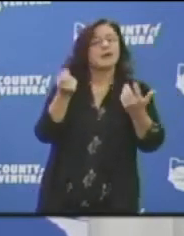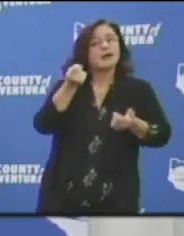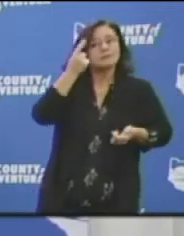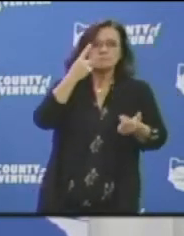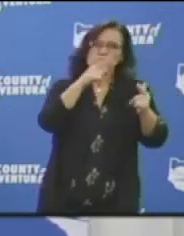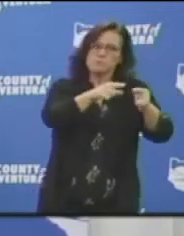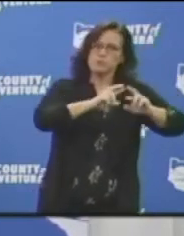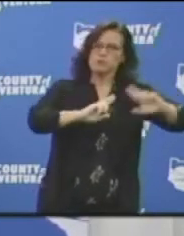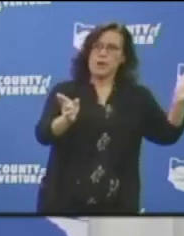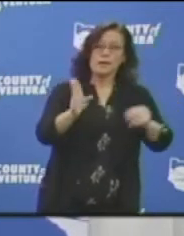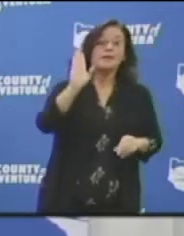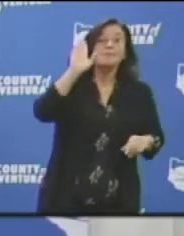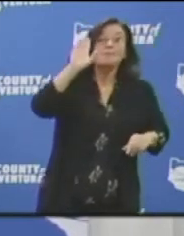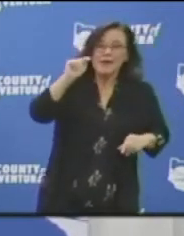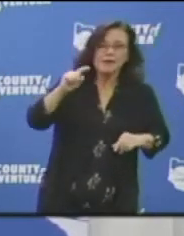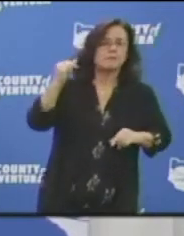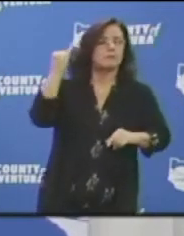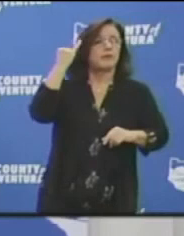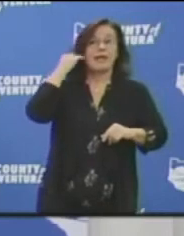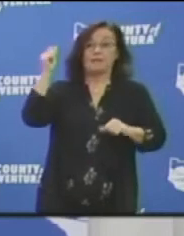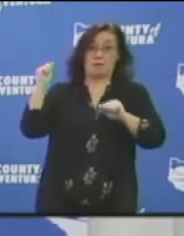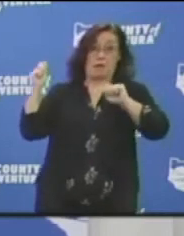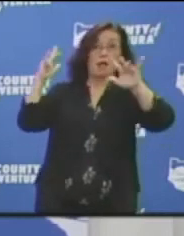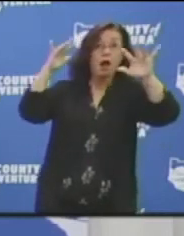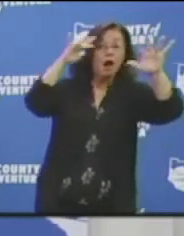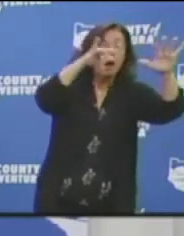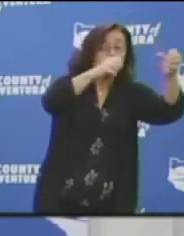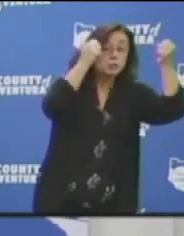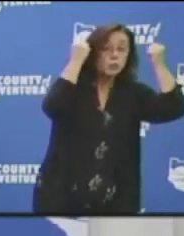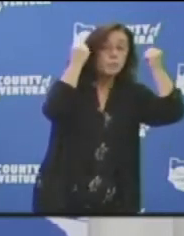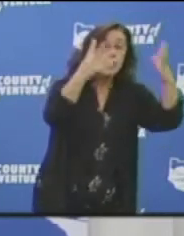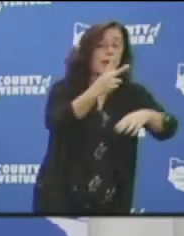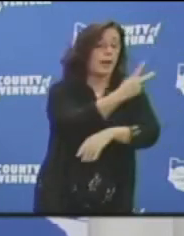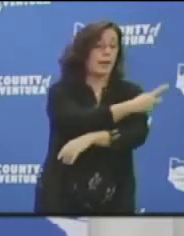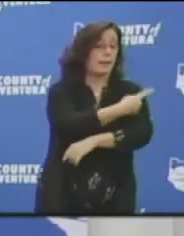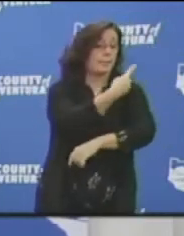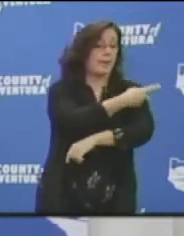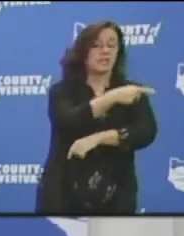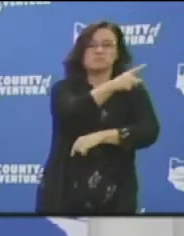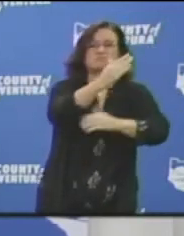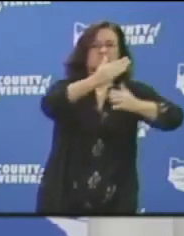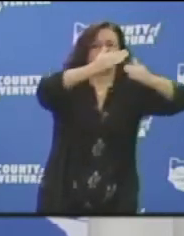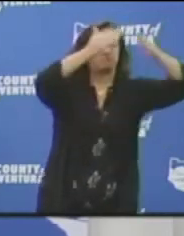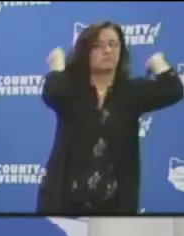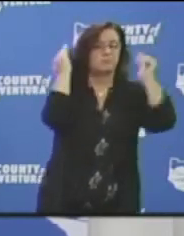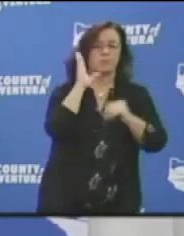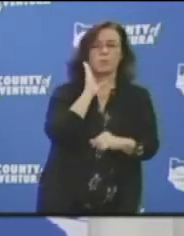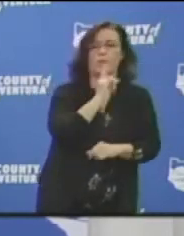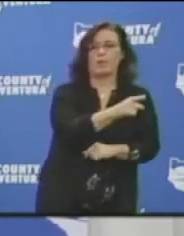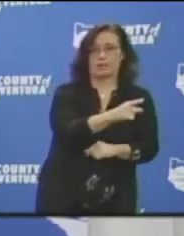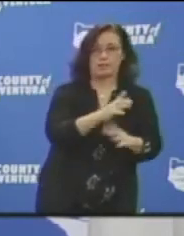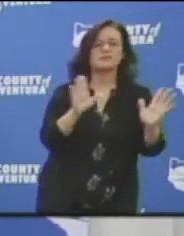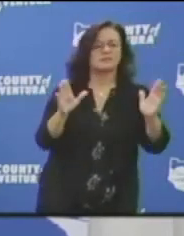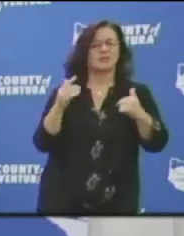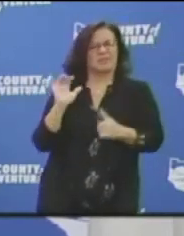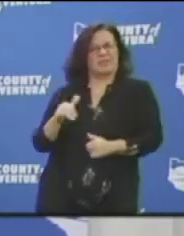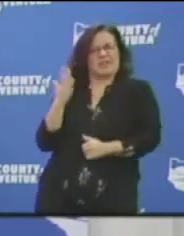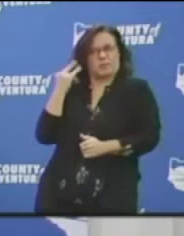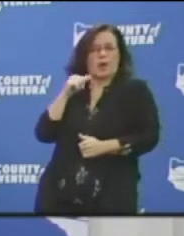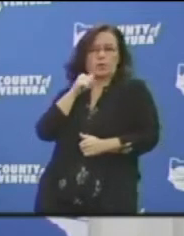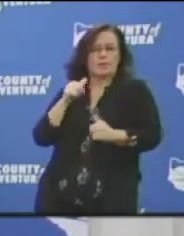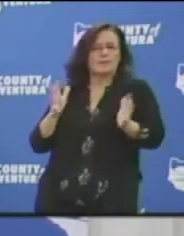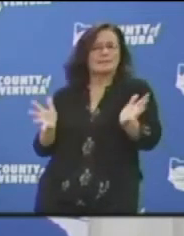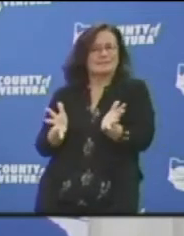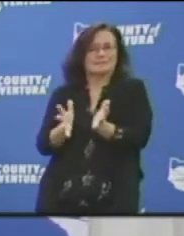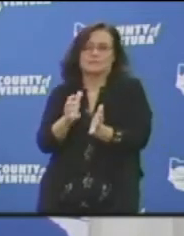care that they need. So we please urge you not to gather. Well, we're really thankful that the